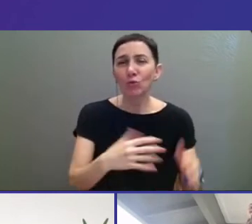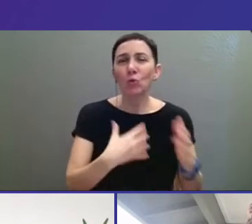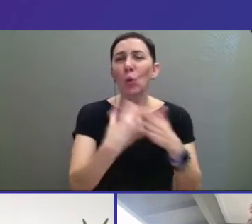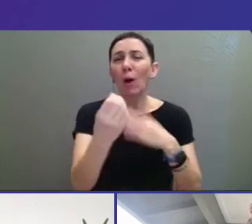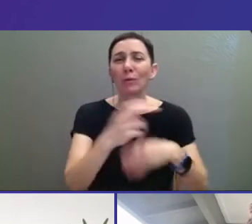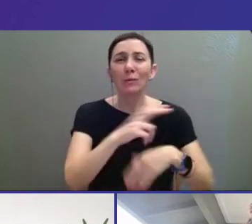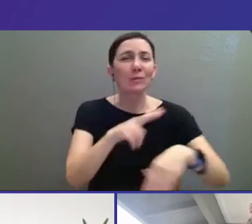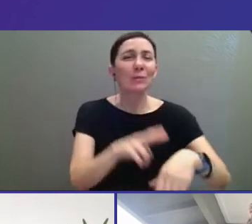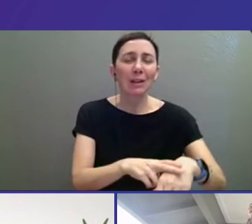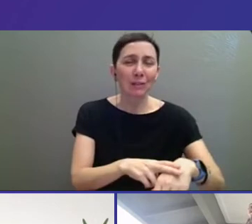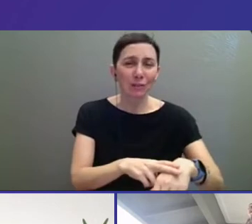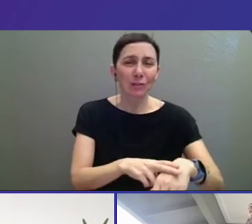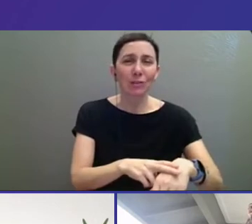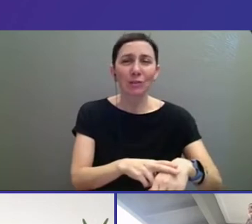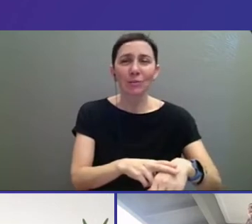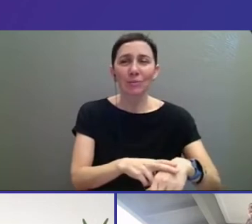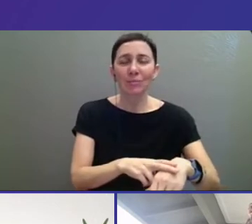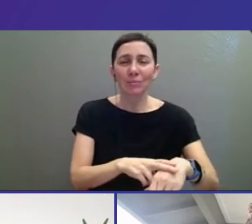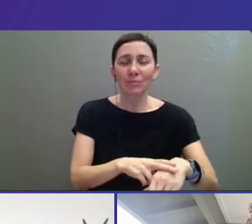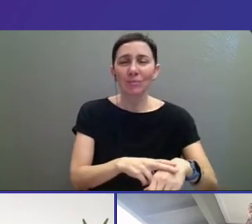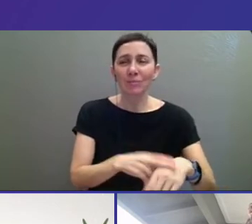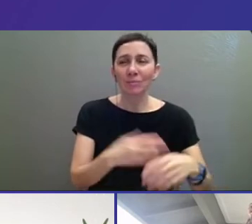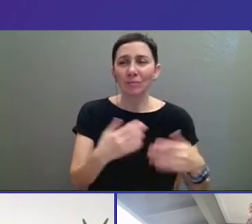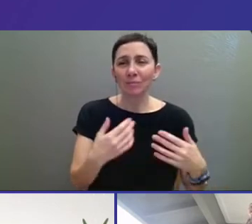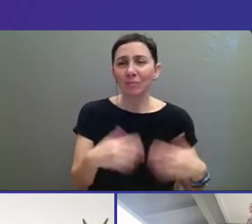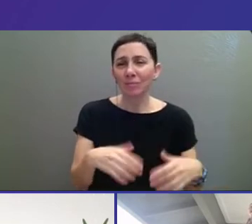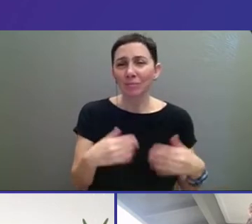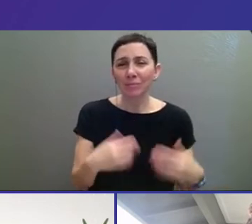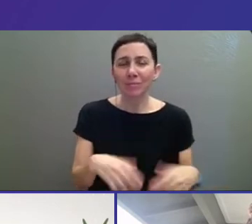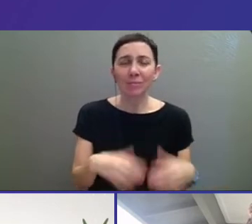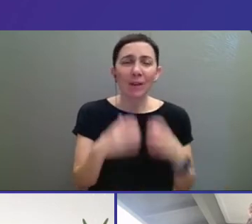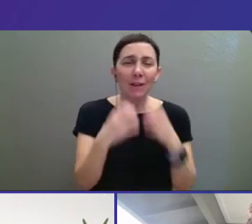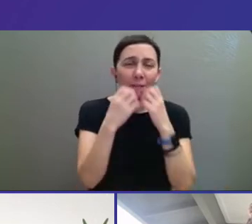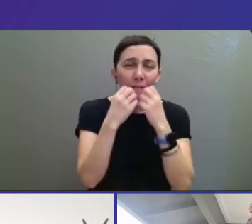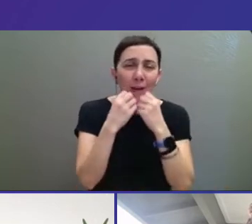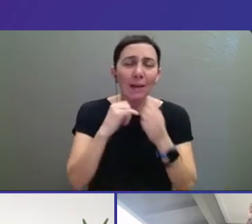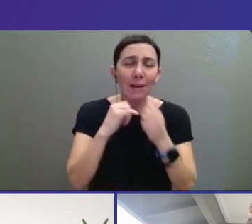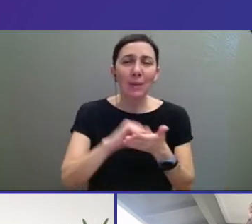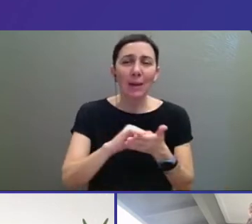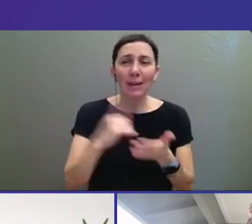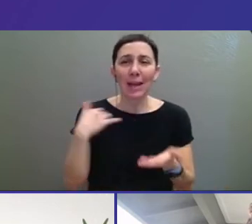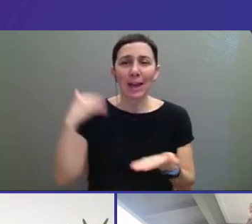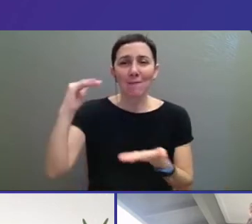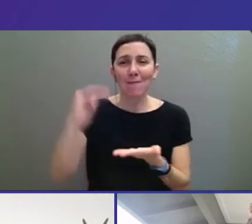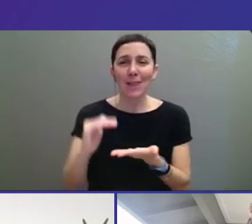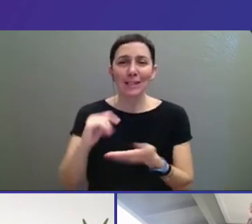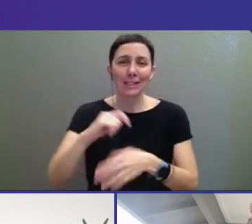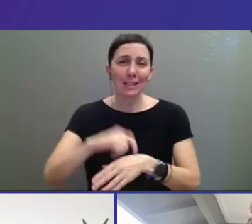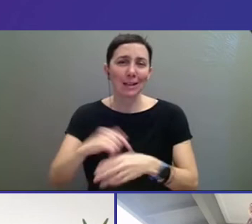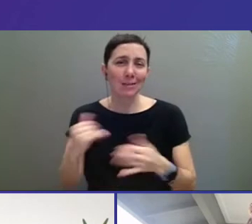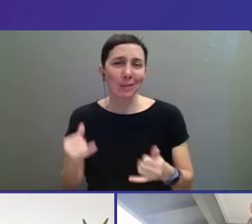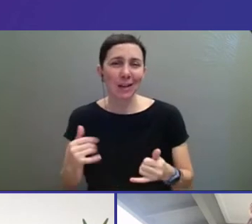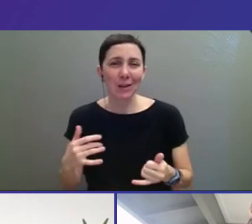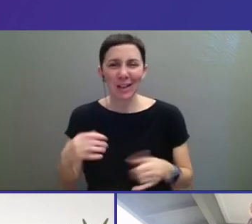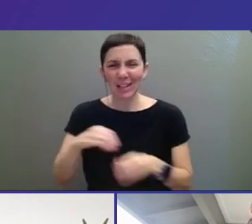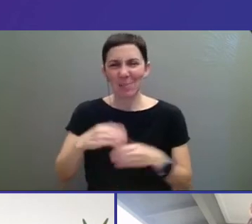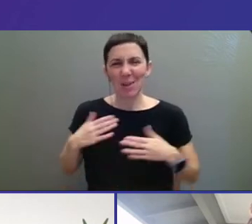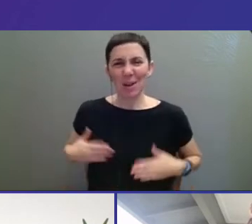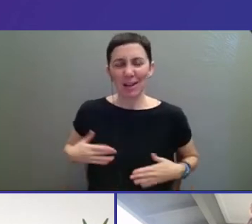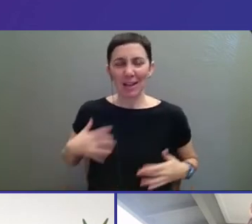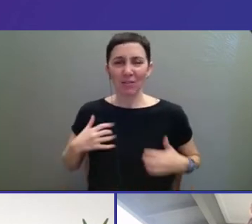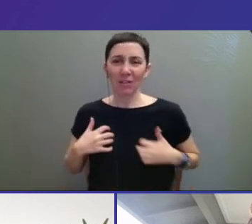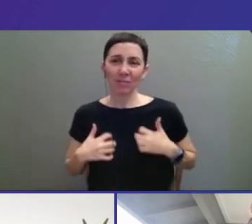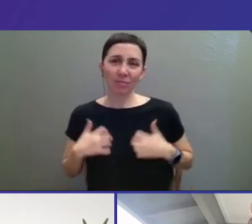that I have a valuable exchange relationship with. And I feel it in my body. Like, Wednesday, I got